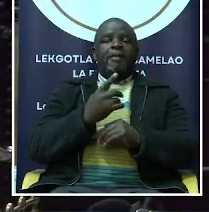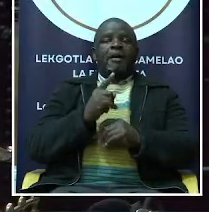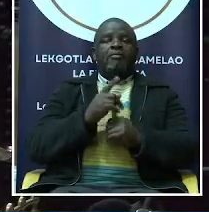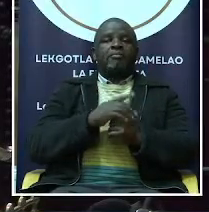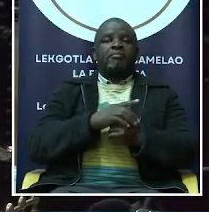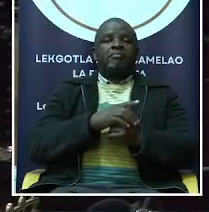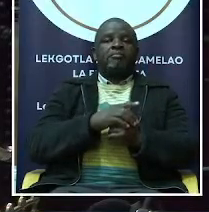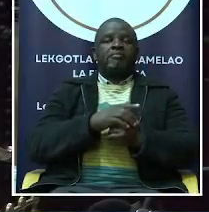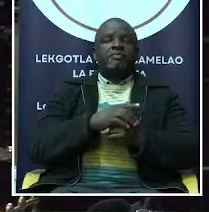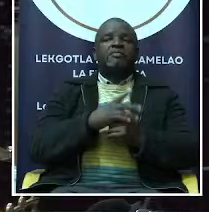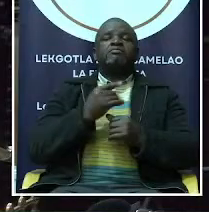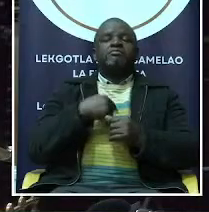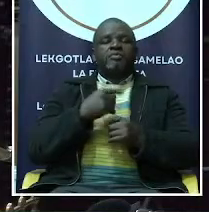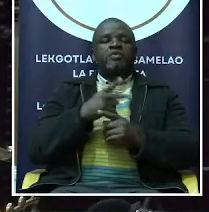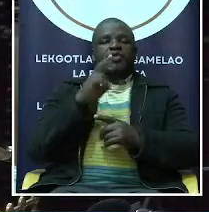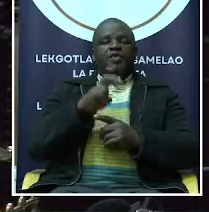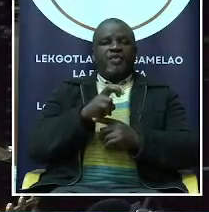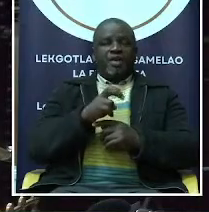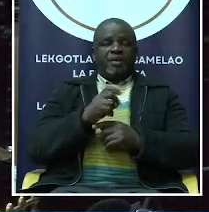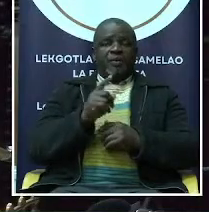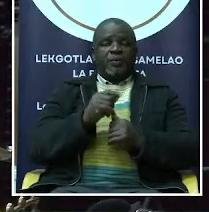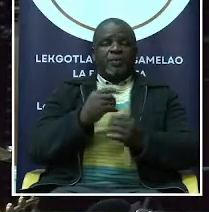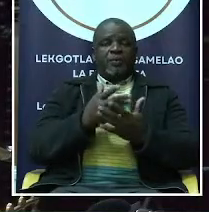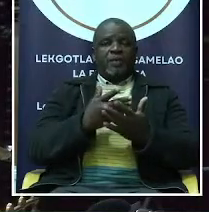therefore need to